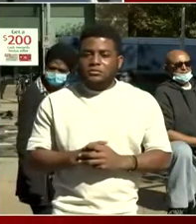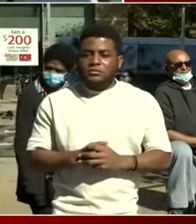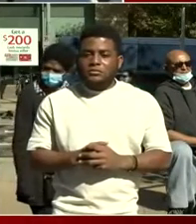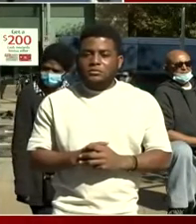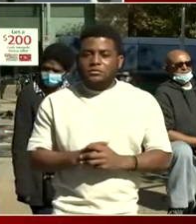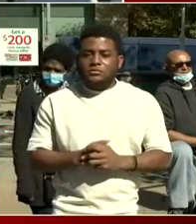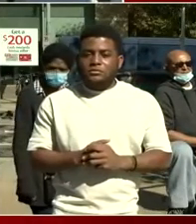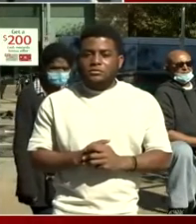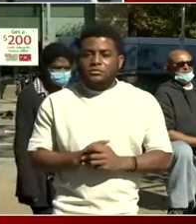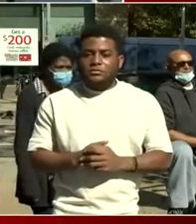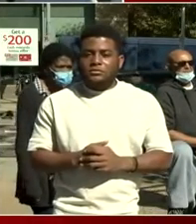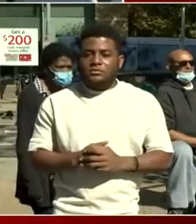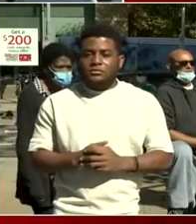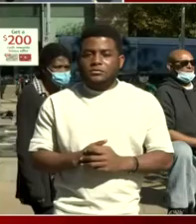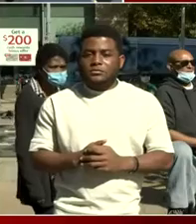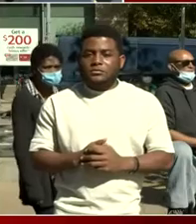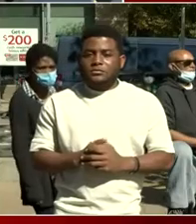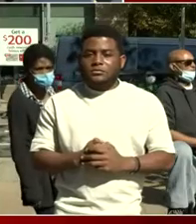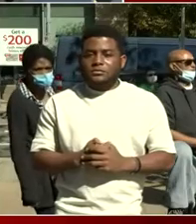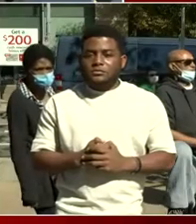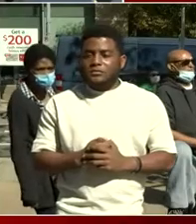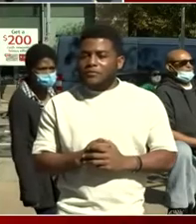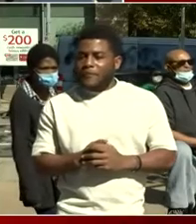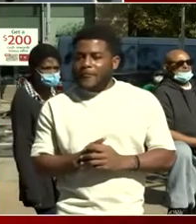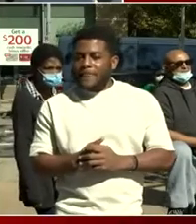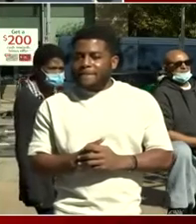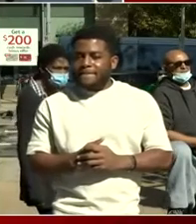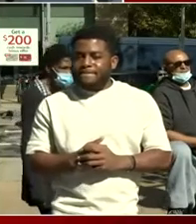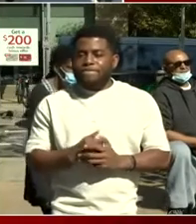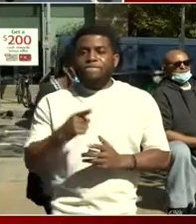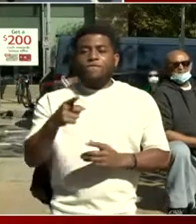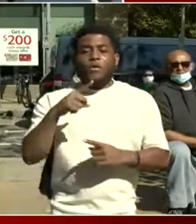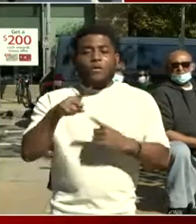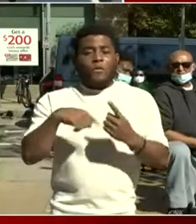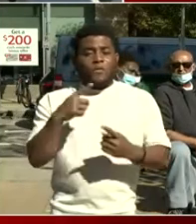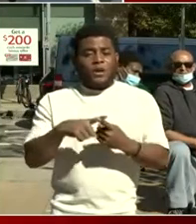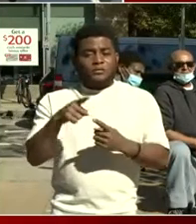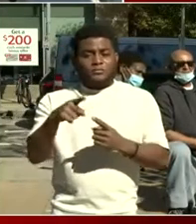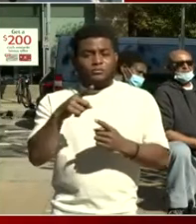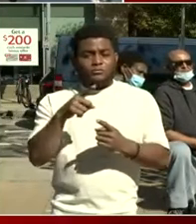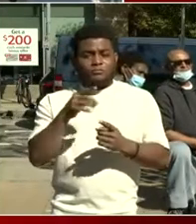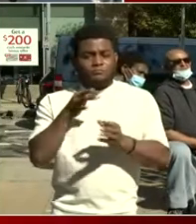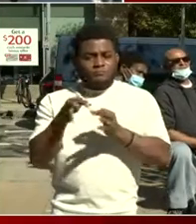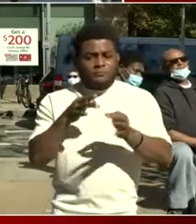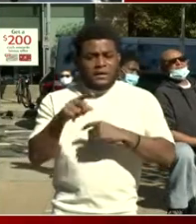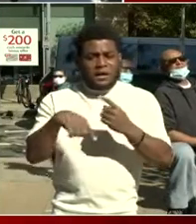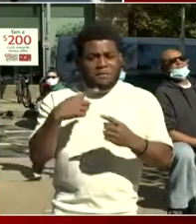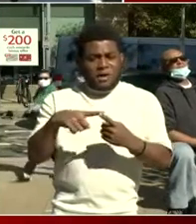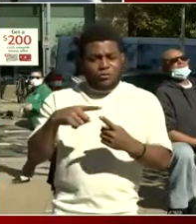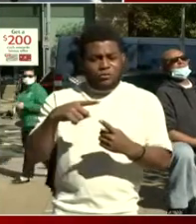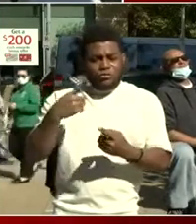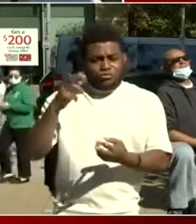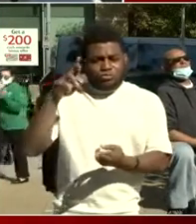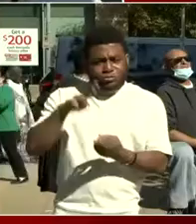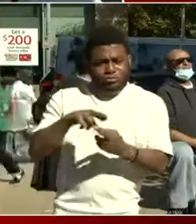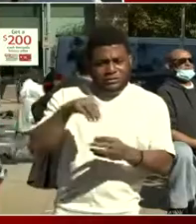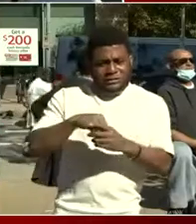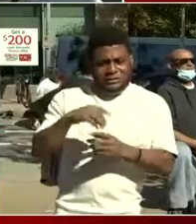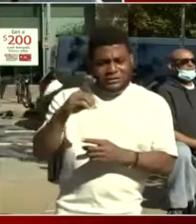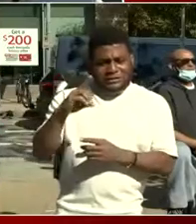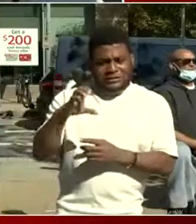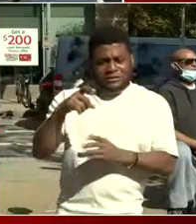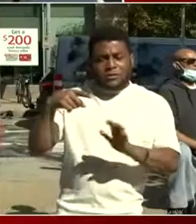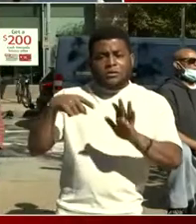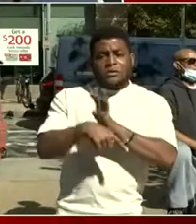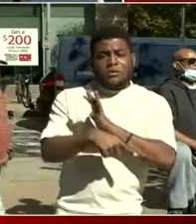Yeah, go ahead. Can you break down, you said there's been a reduction in homicides, but DC police data shows that homicides went up this year